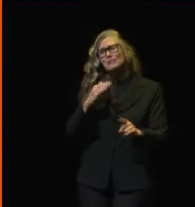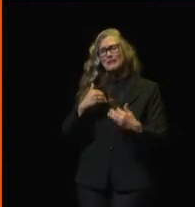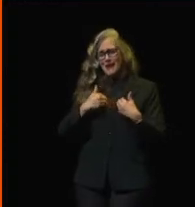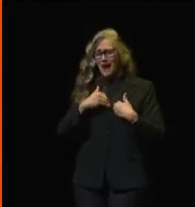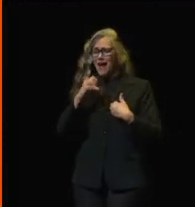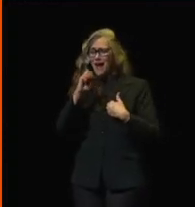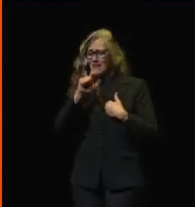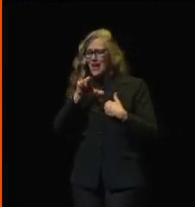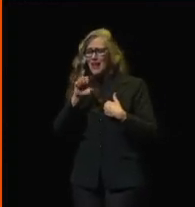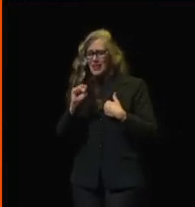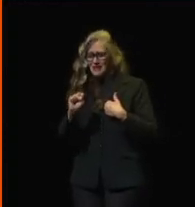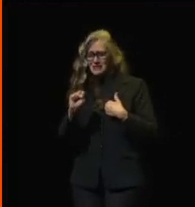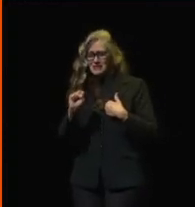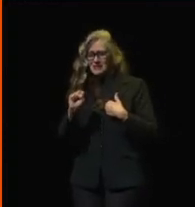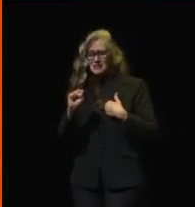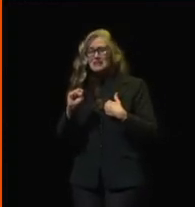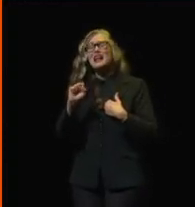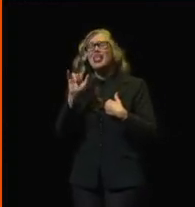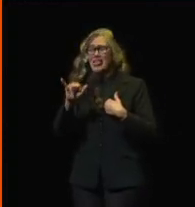of any ways it makes our lives better?"